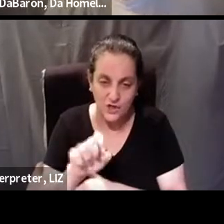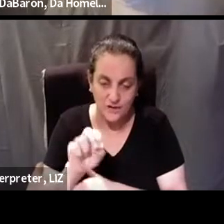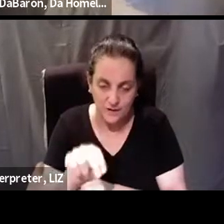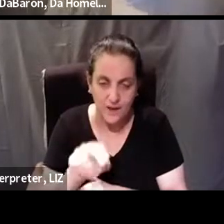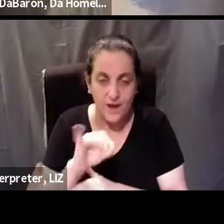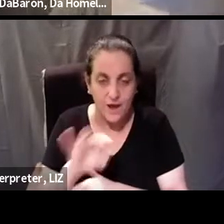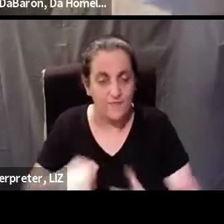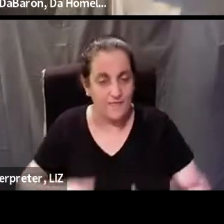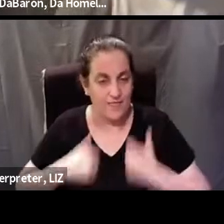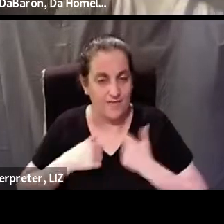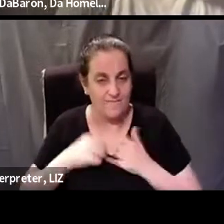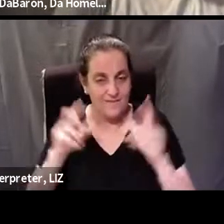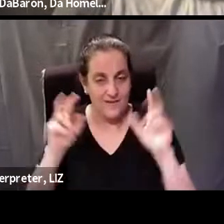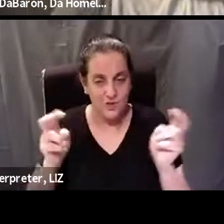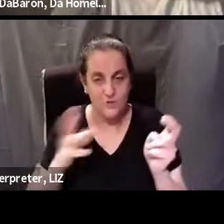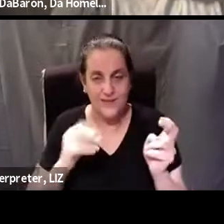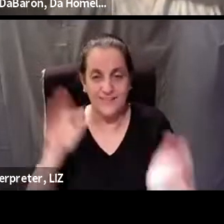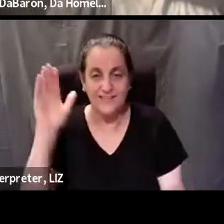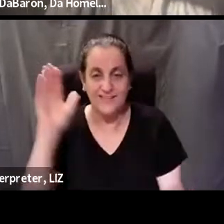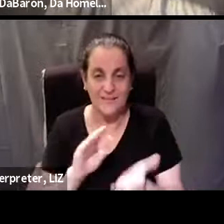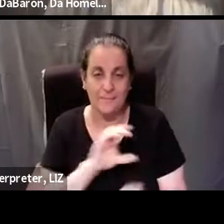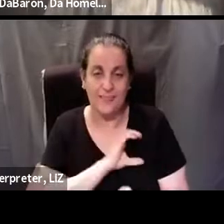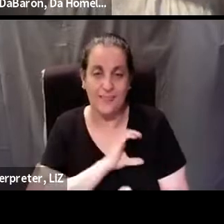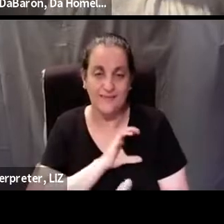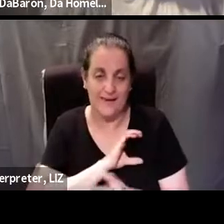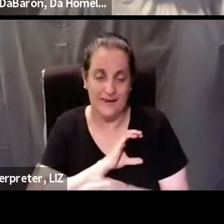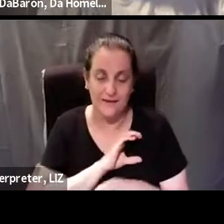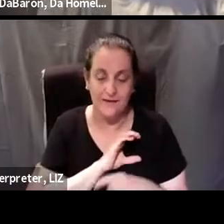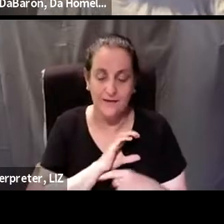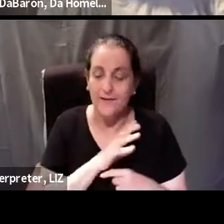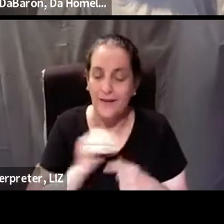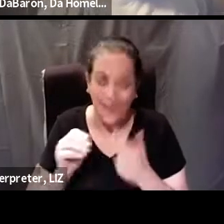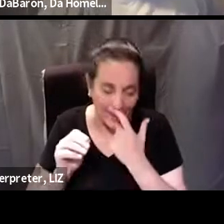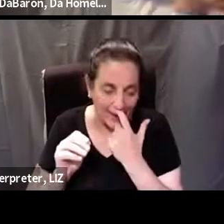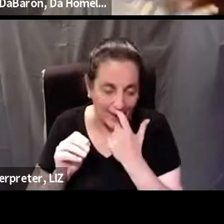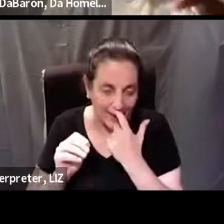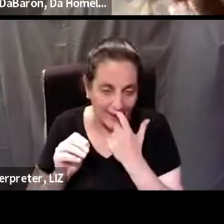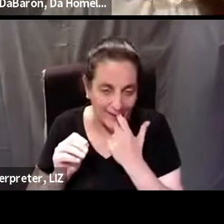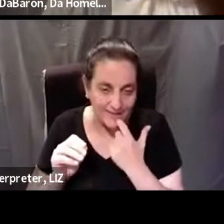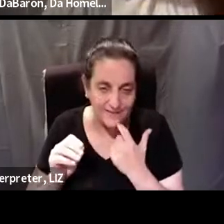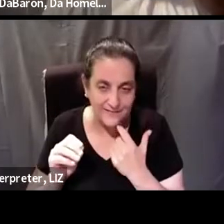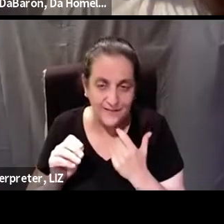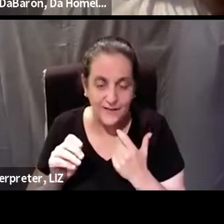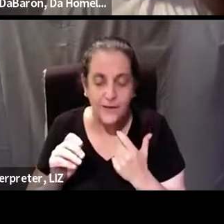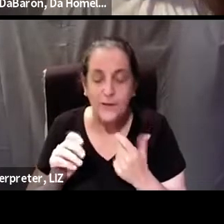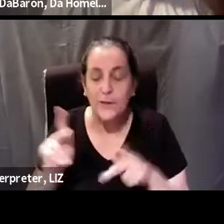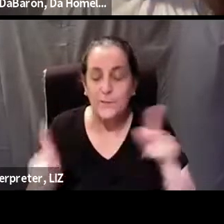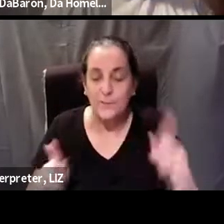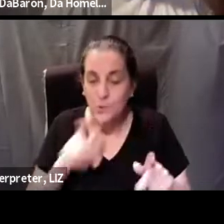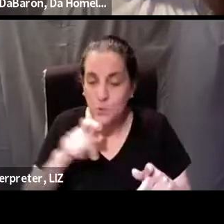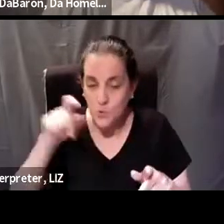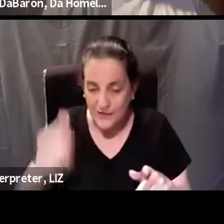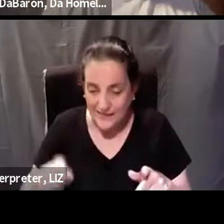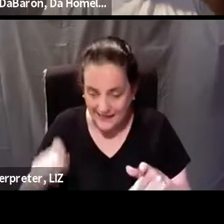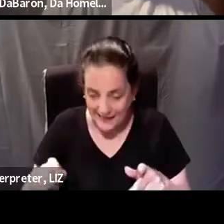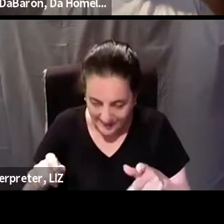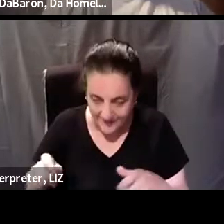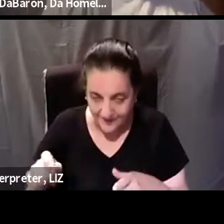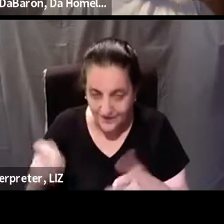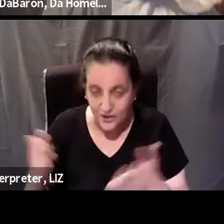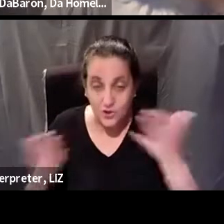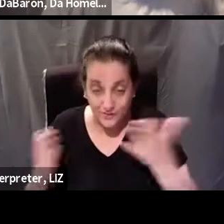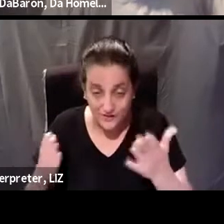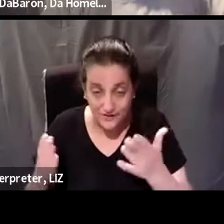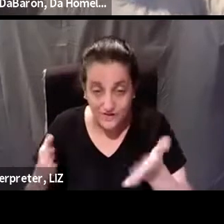overall depolicing and the services provided to people in need on the street. So I think